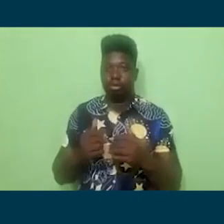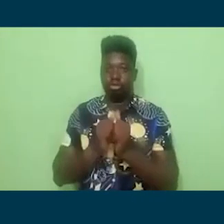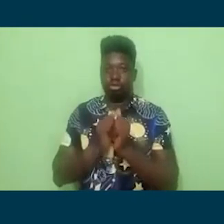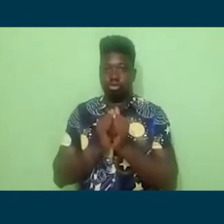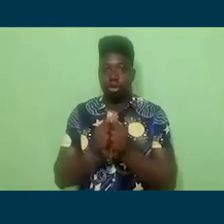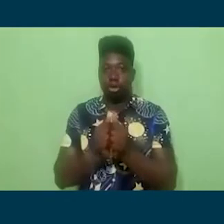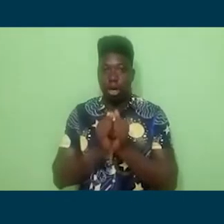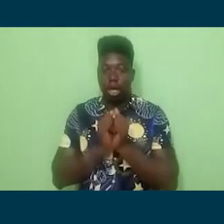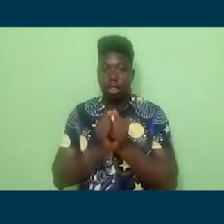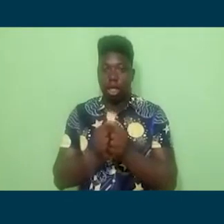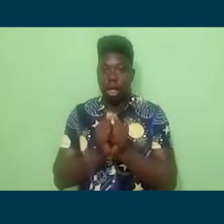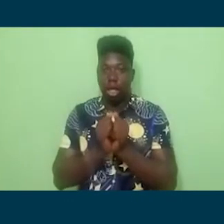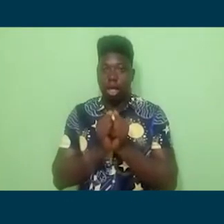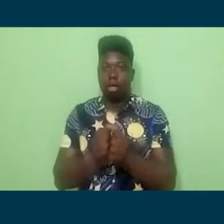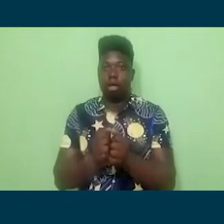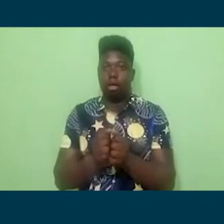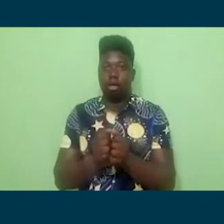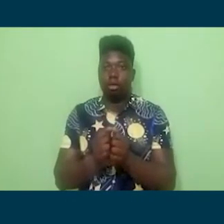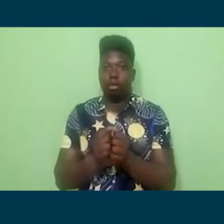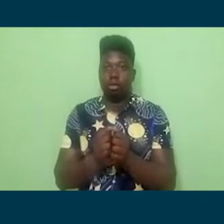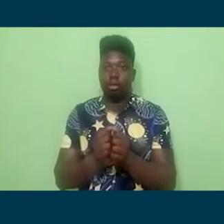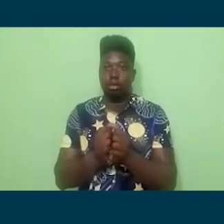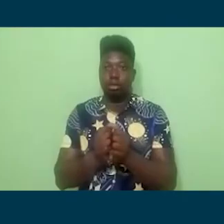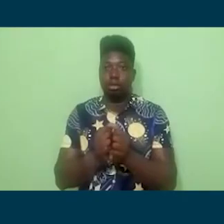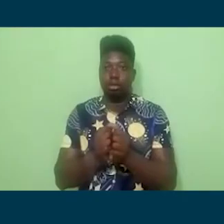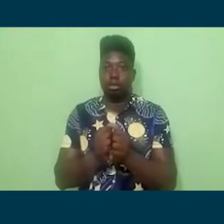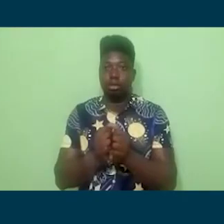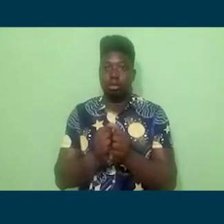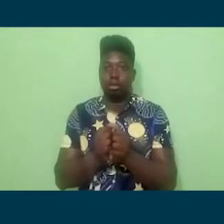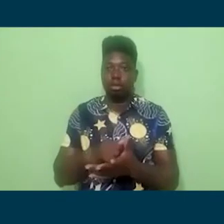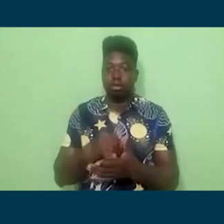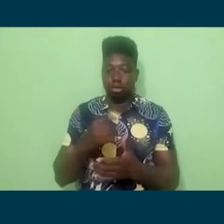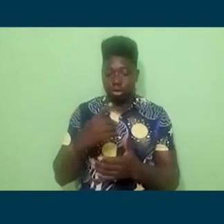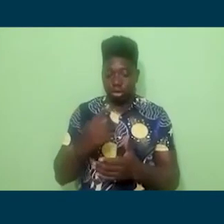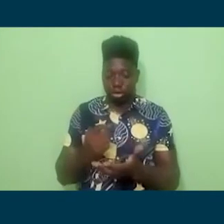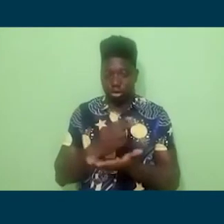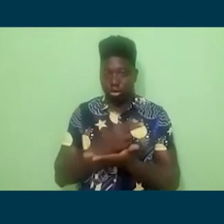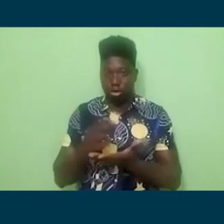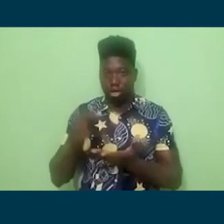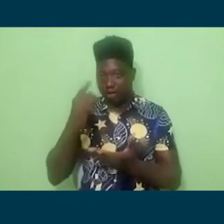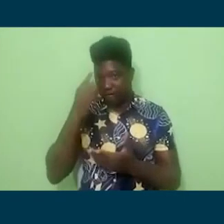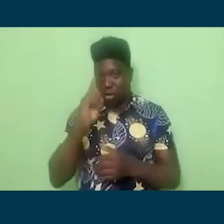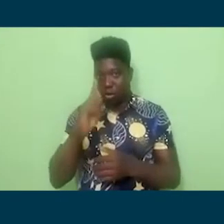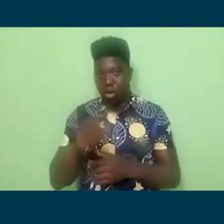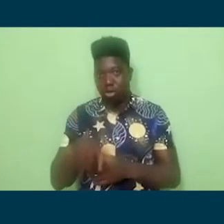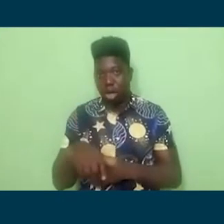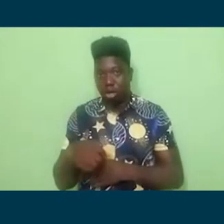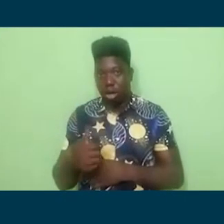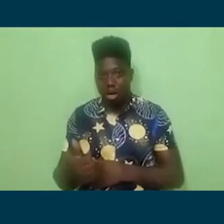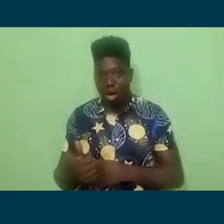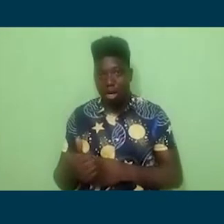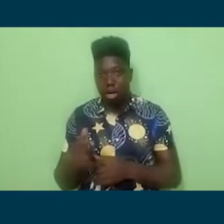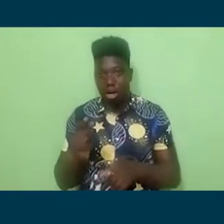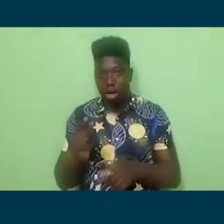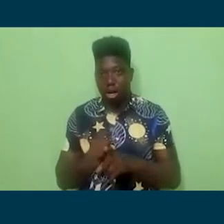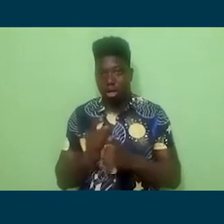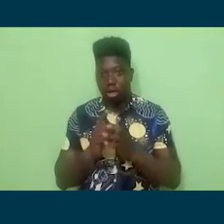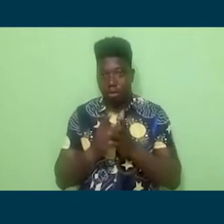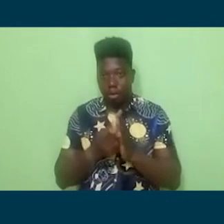Let us hold this sanctuary for one another for another minute, for another